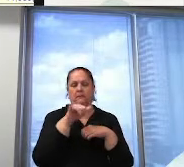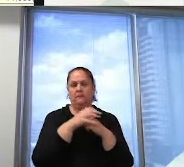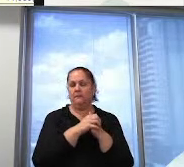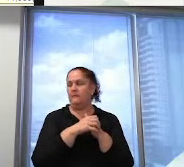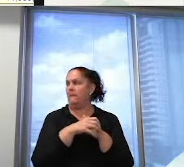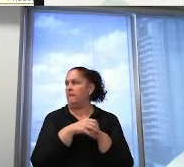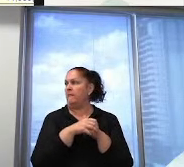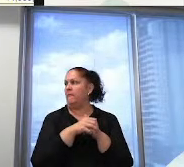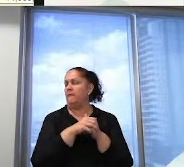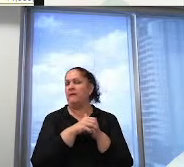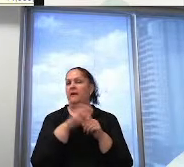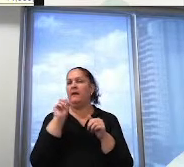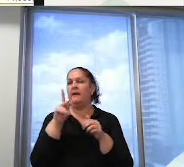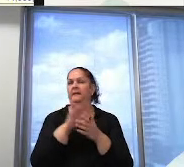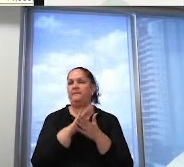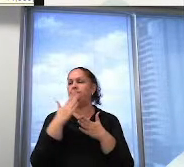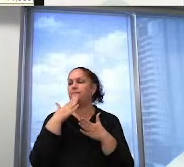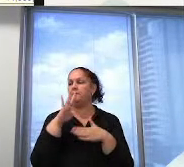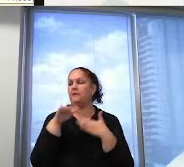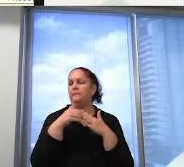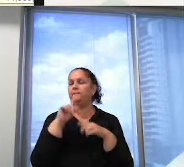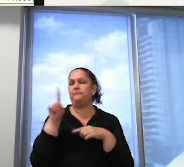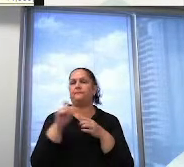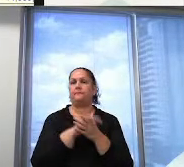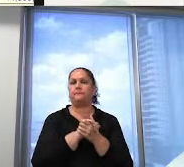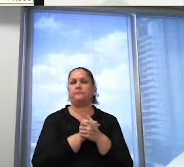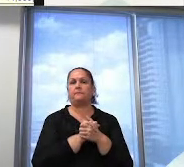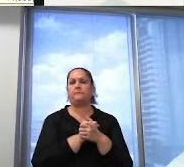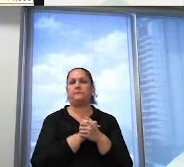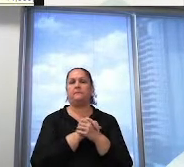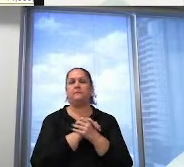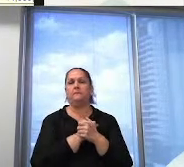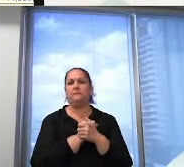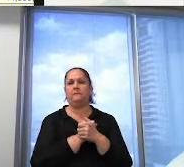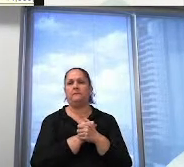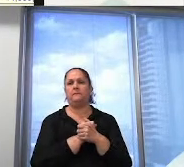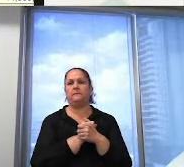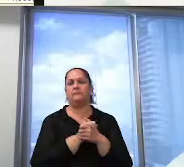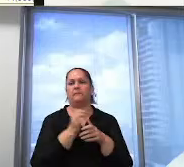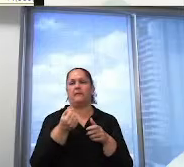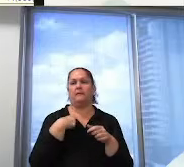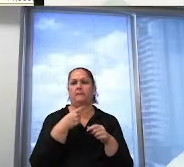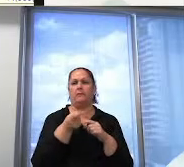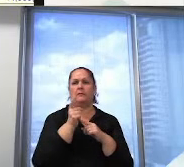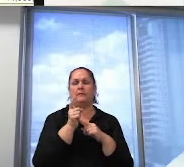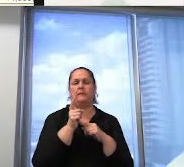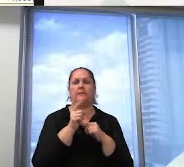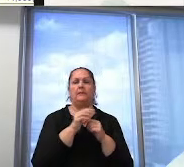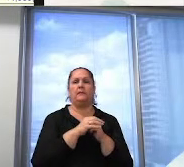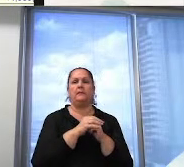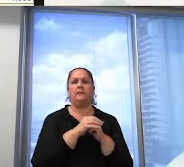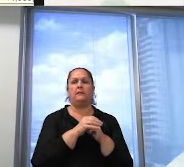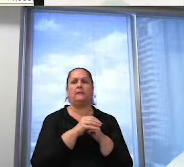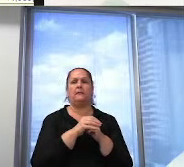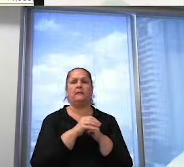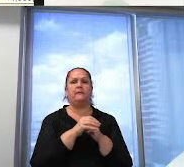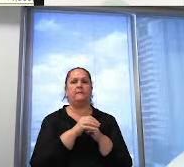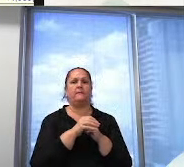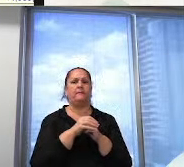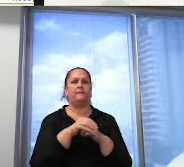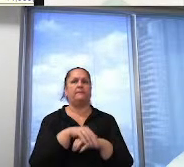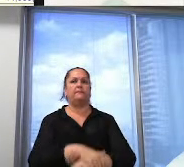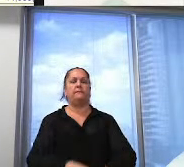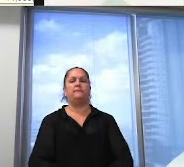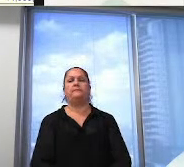covered under that. Okay, thank you. That's all my questions for this topic. Second, colleagues. So what are